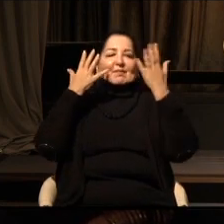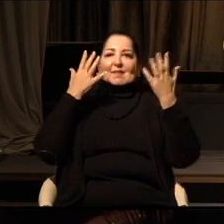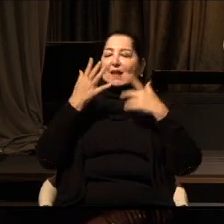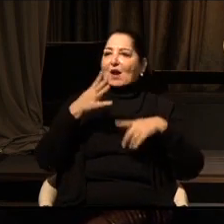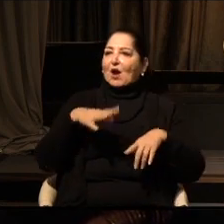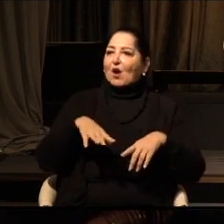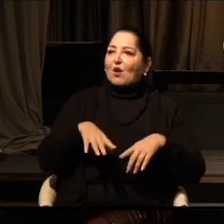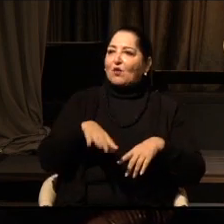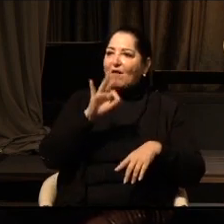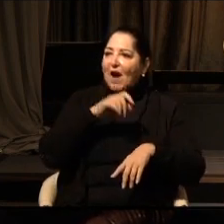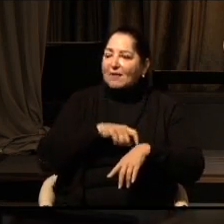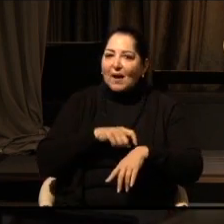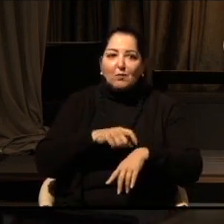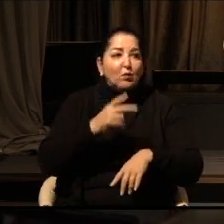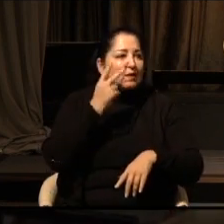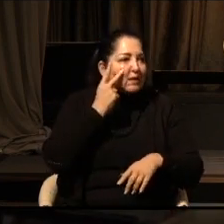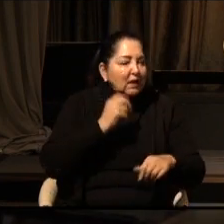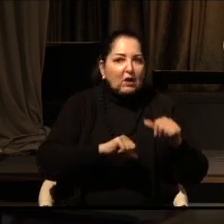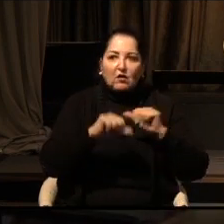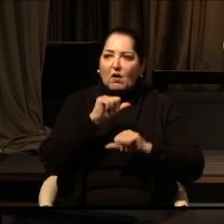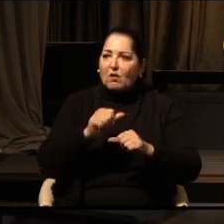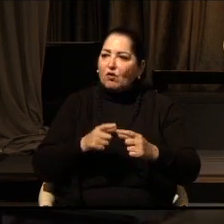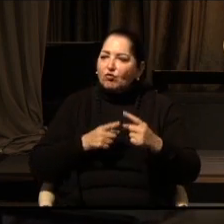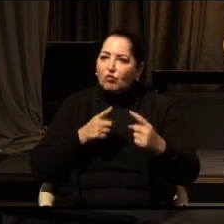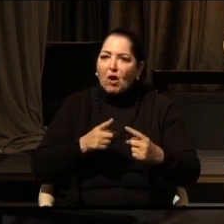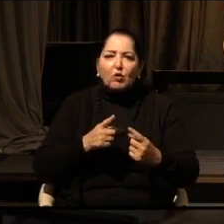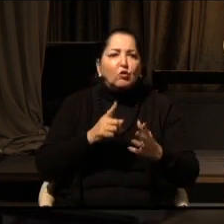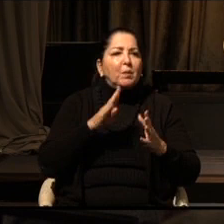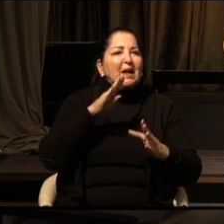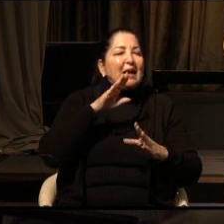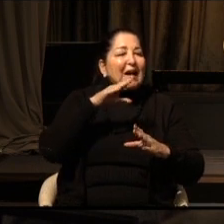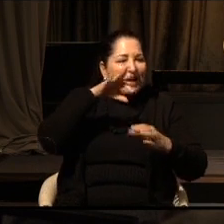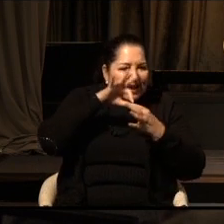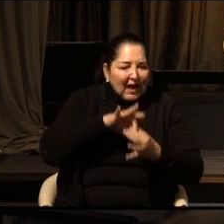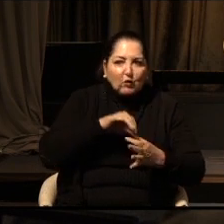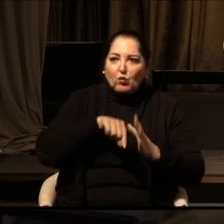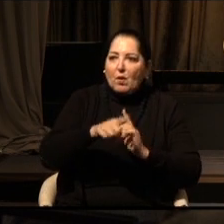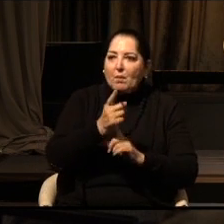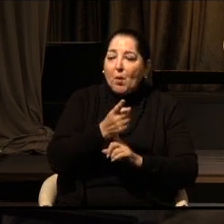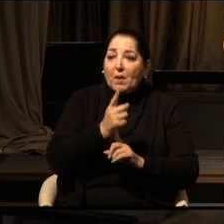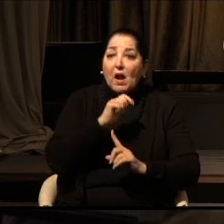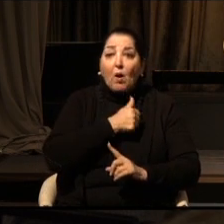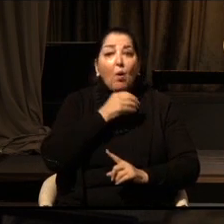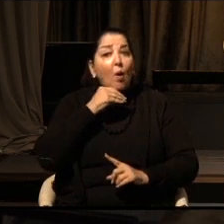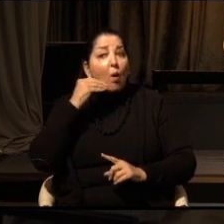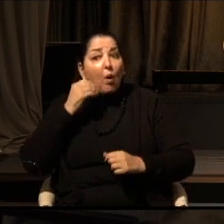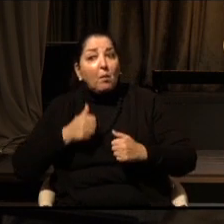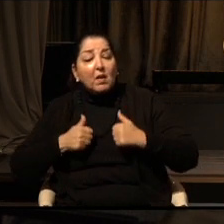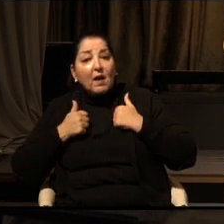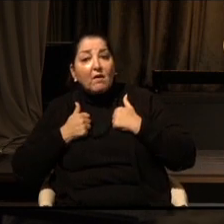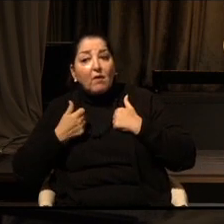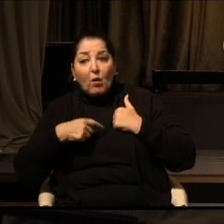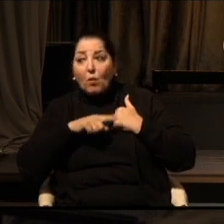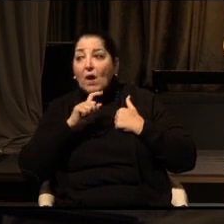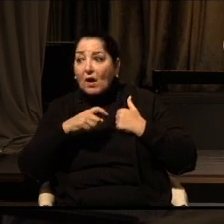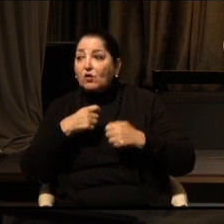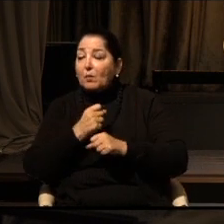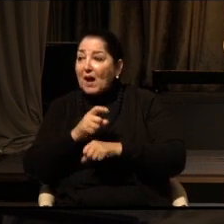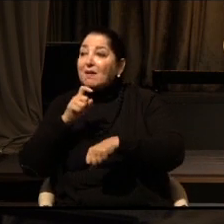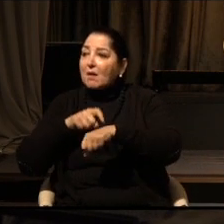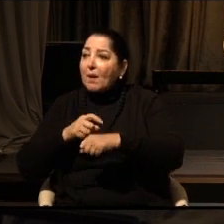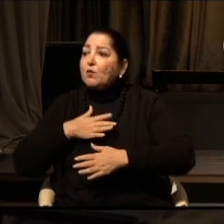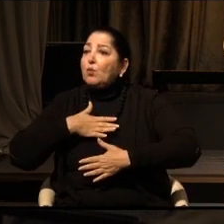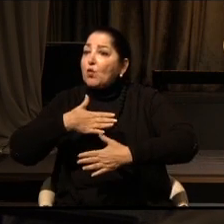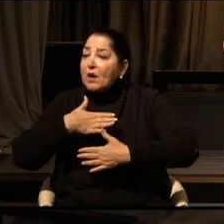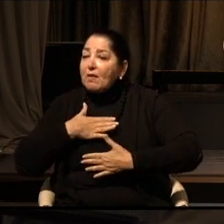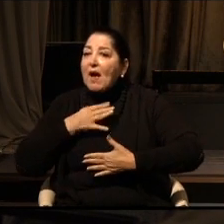be in the moment. In our home life, to make our home family survive, we had to create time to breathe and a